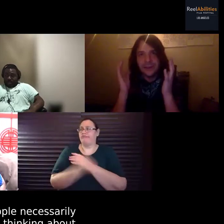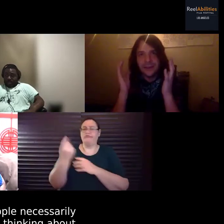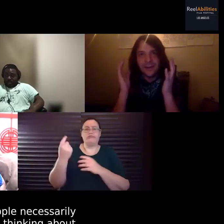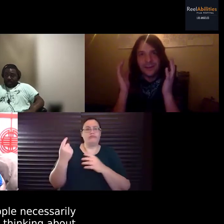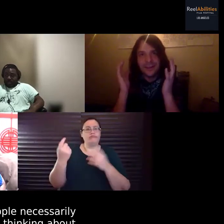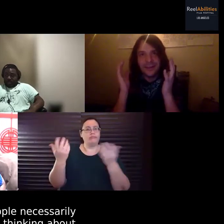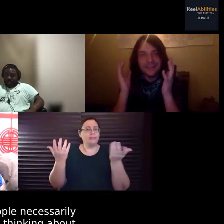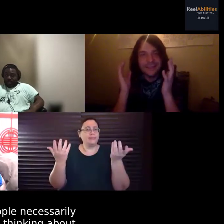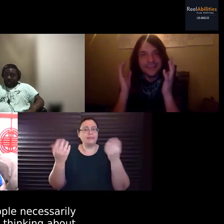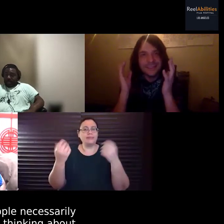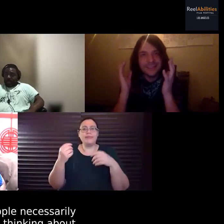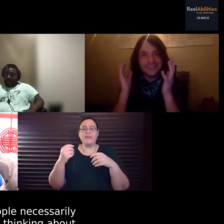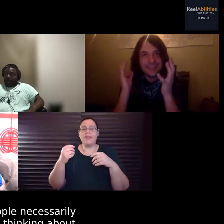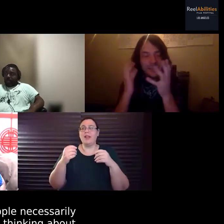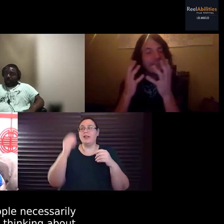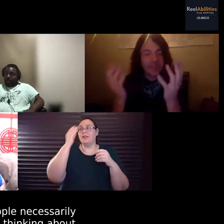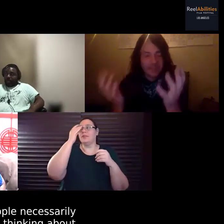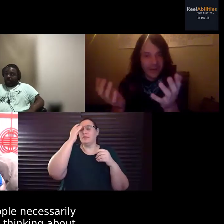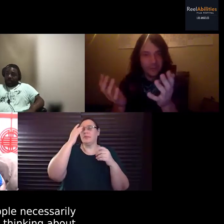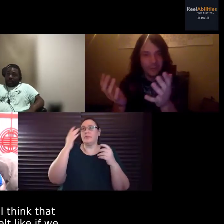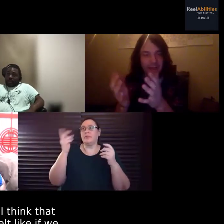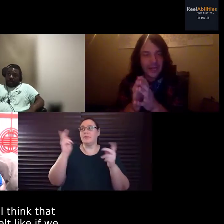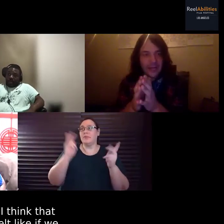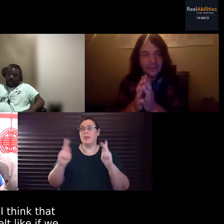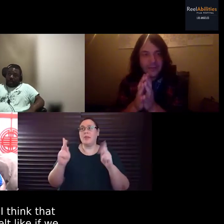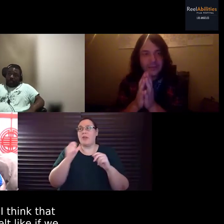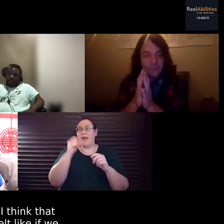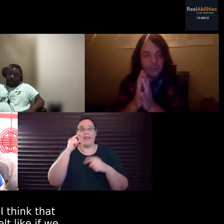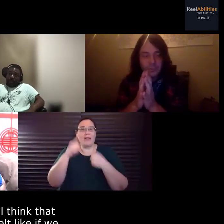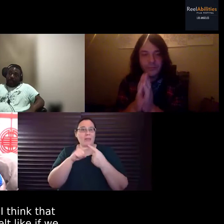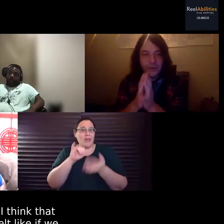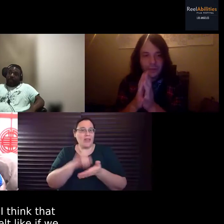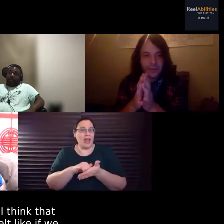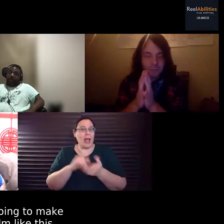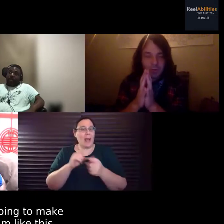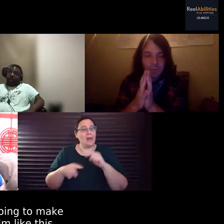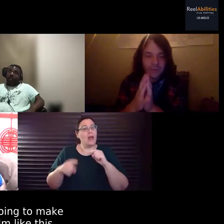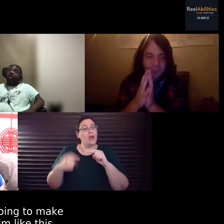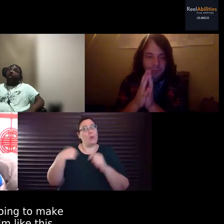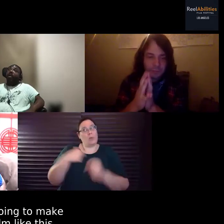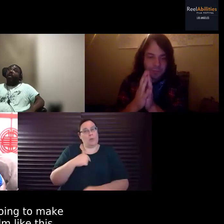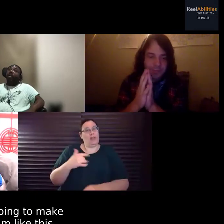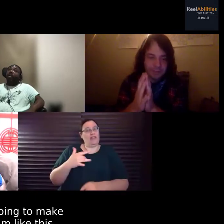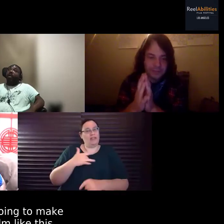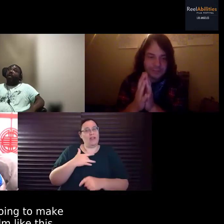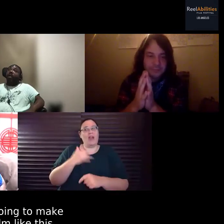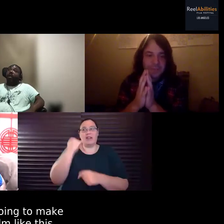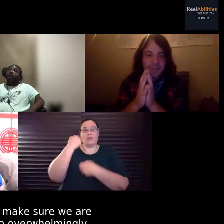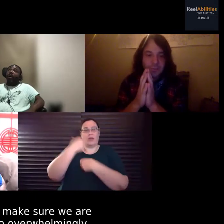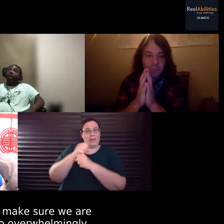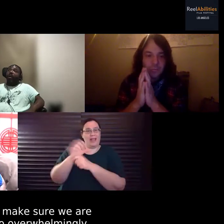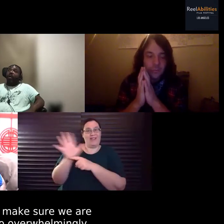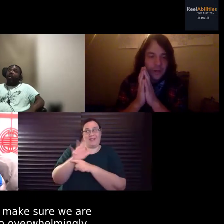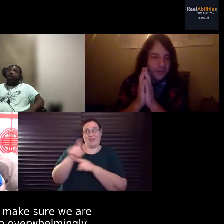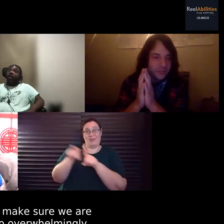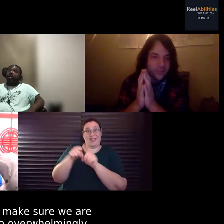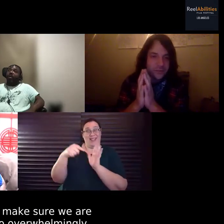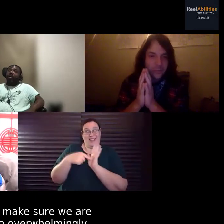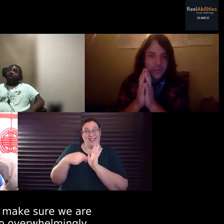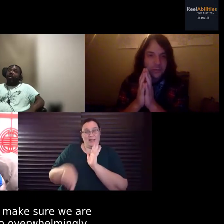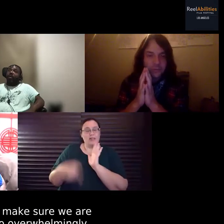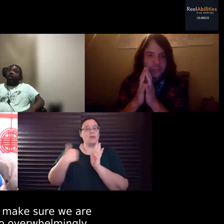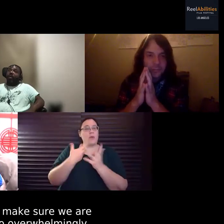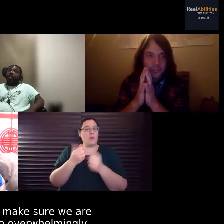necessarily are like thinking about. But I think that we felt like if we're going to make a film like this, we want to make